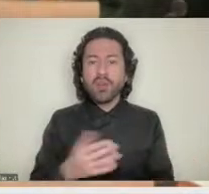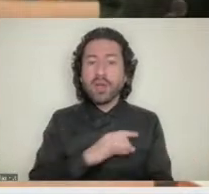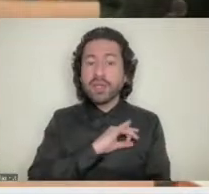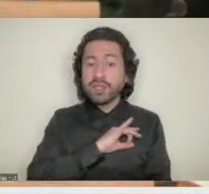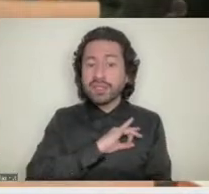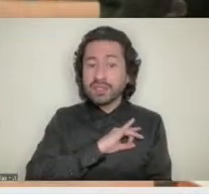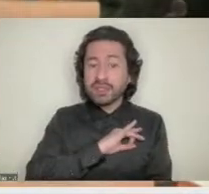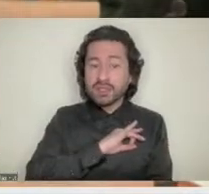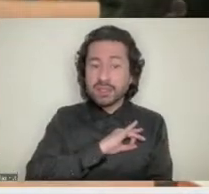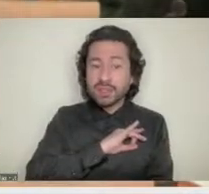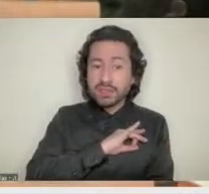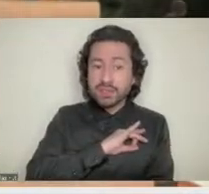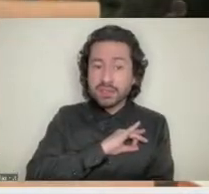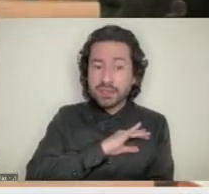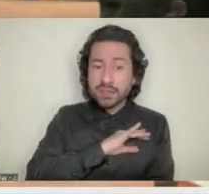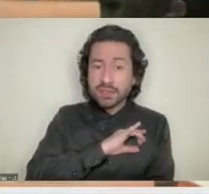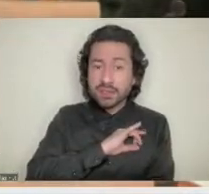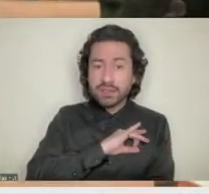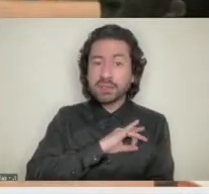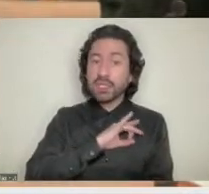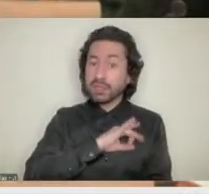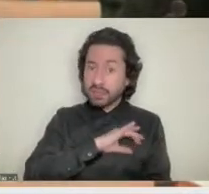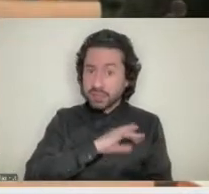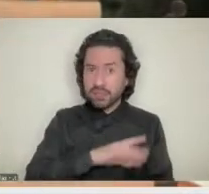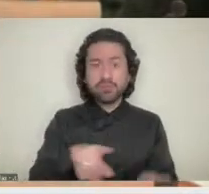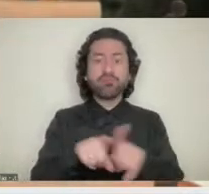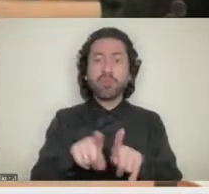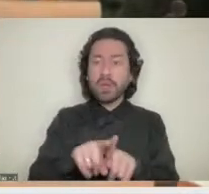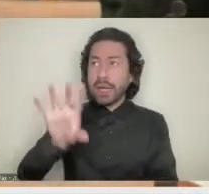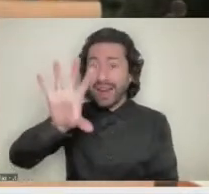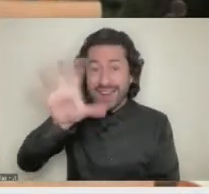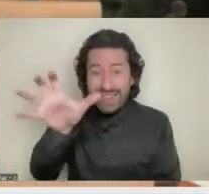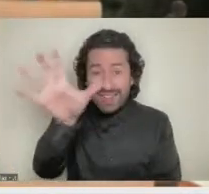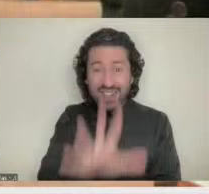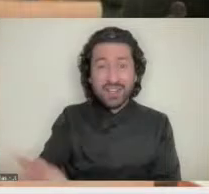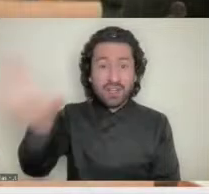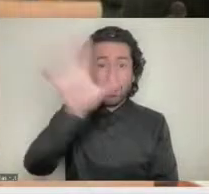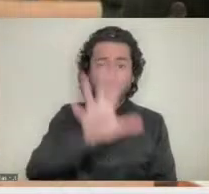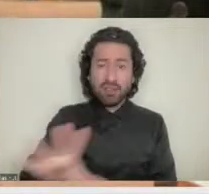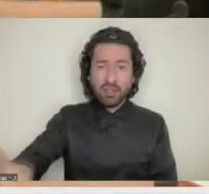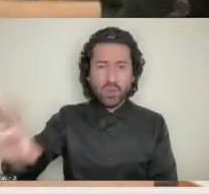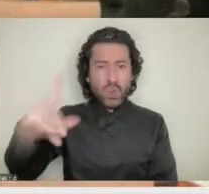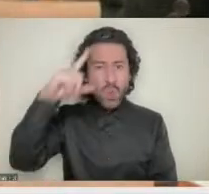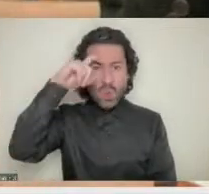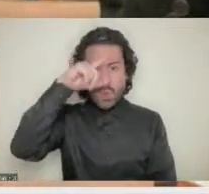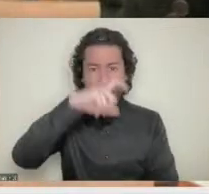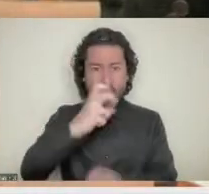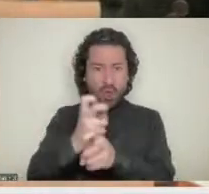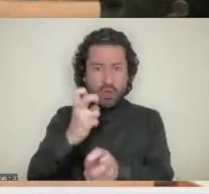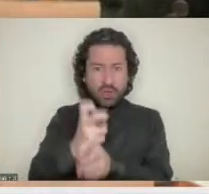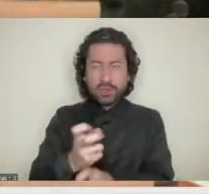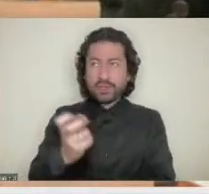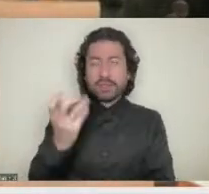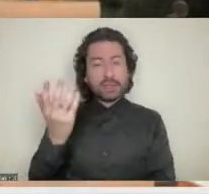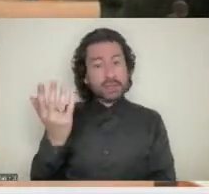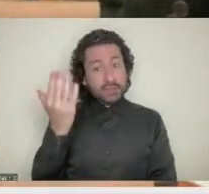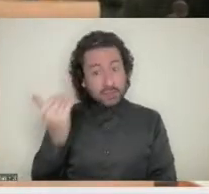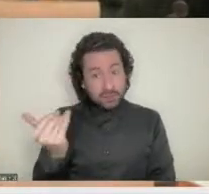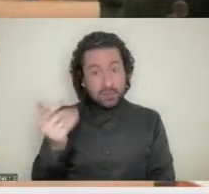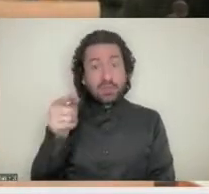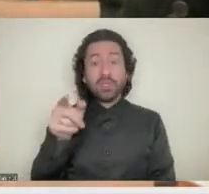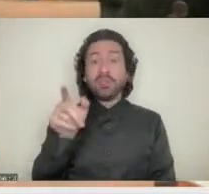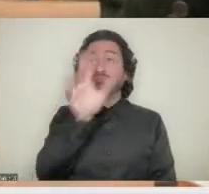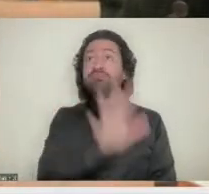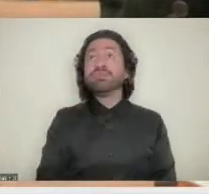In Chile, we're referring to that. We have a regional concerns as well. Our